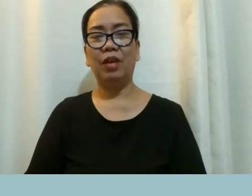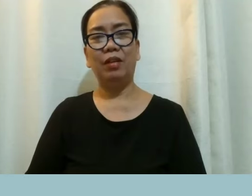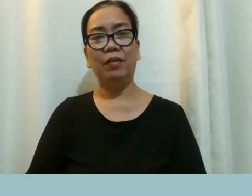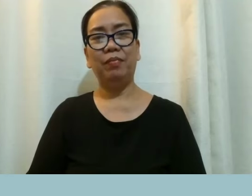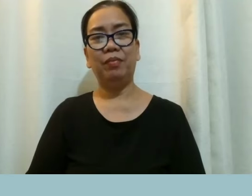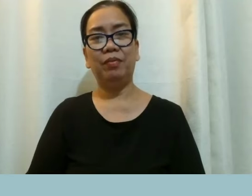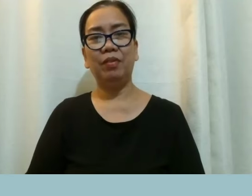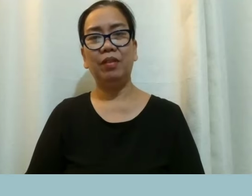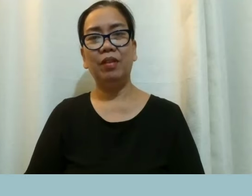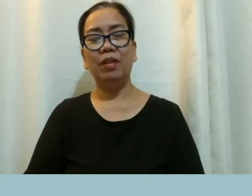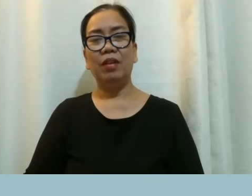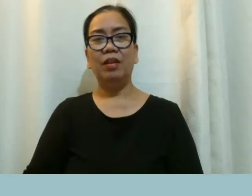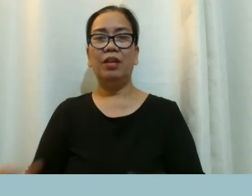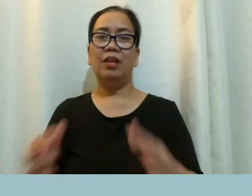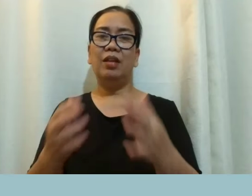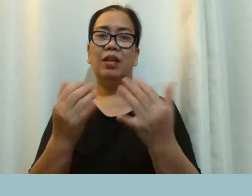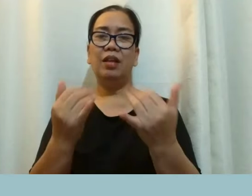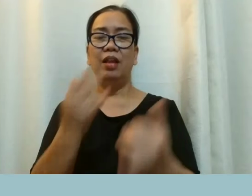Okay.